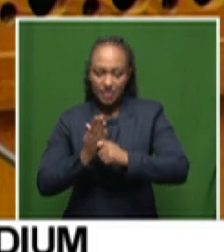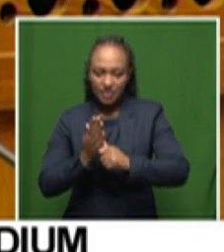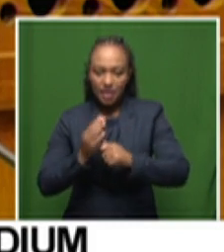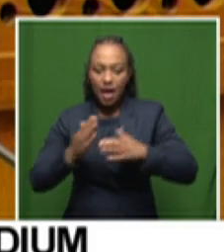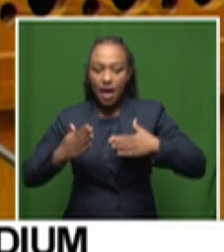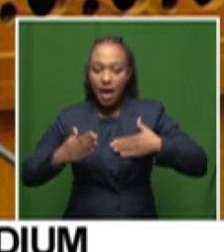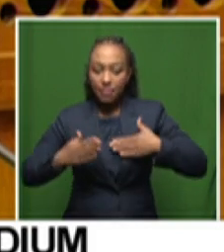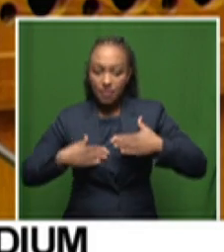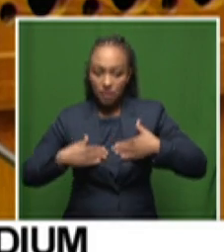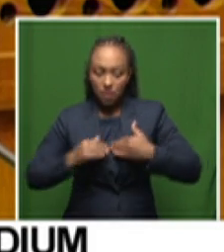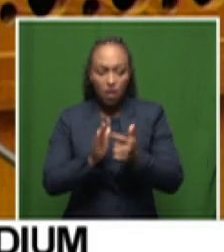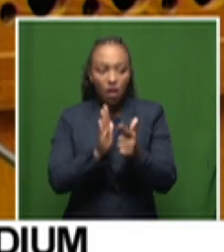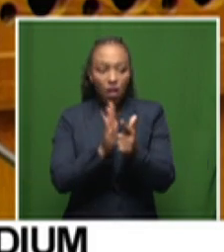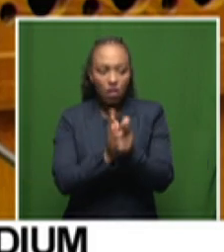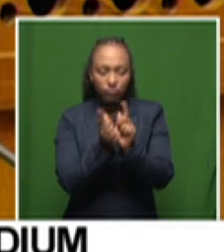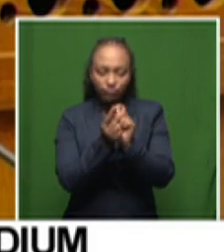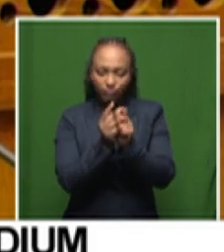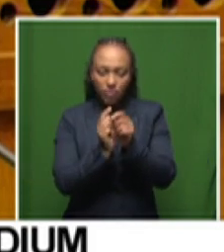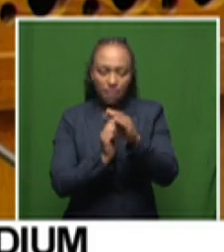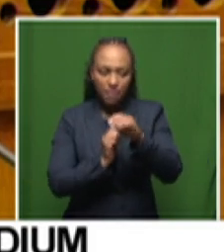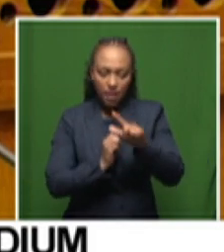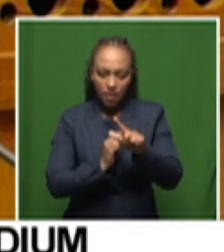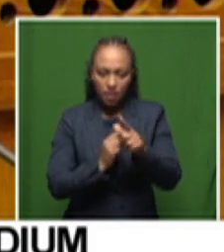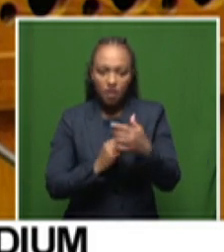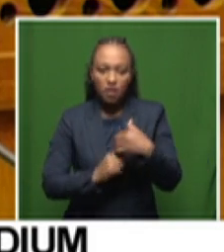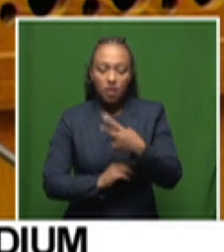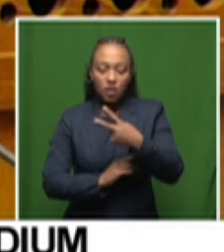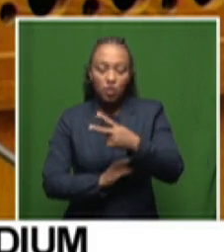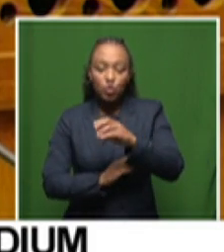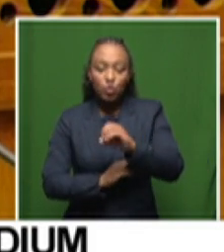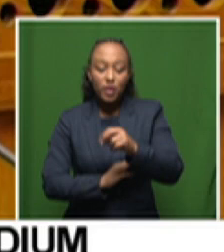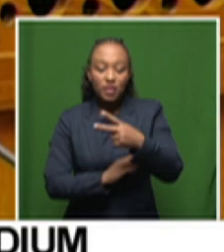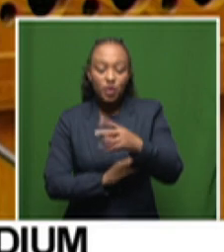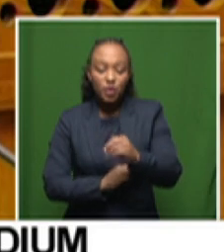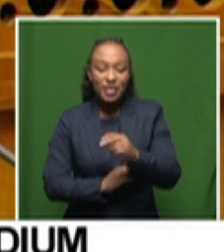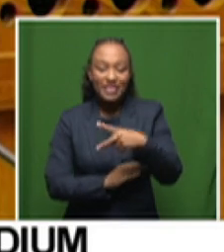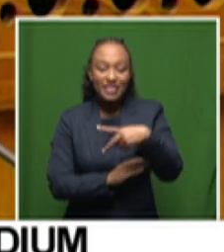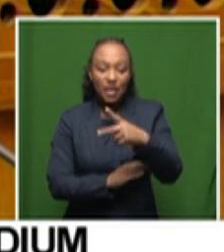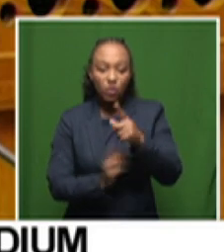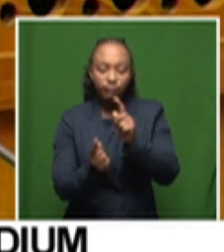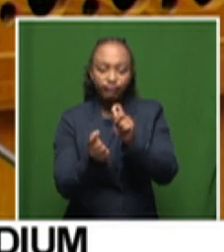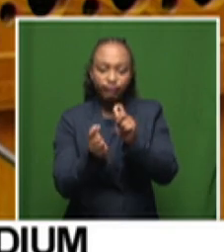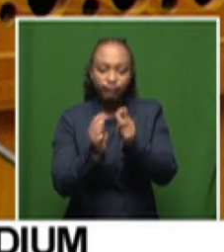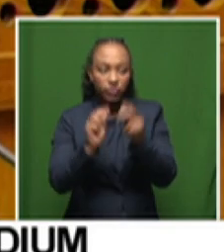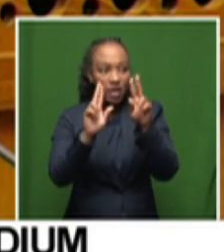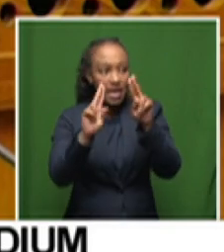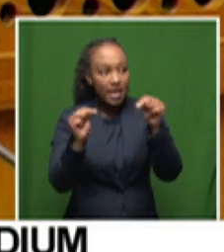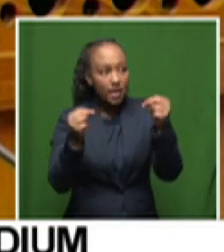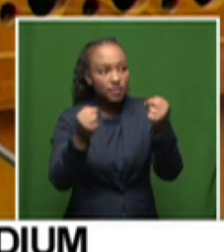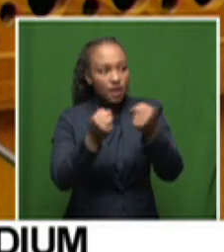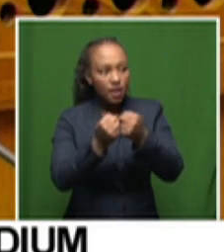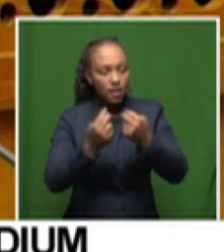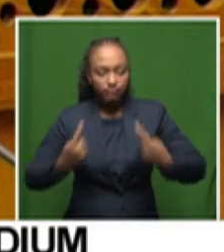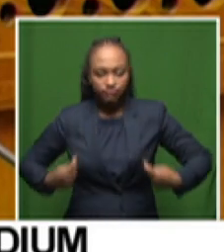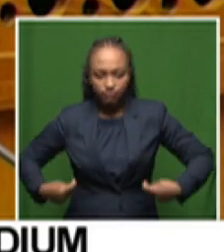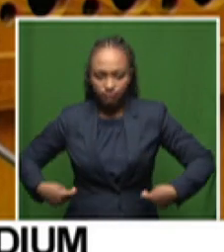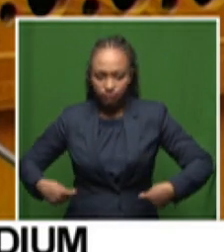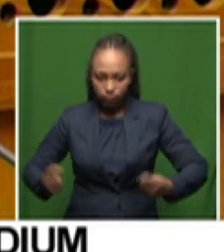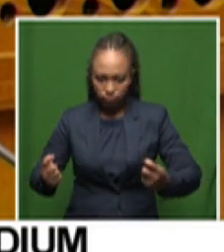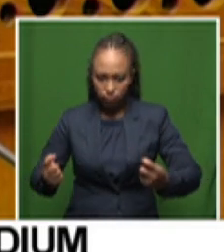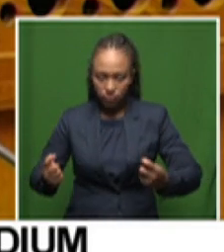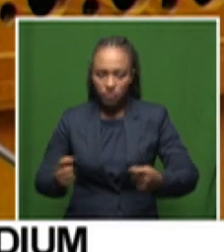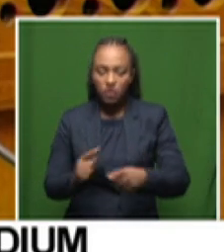Bill, the 2020 Second Adjusted Estimates of National Expenditure, and finally